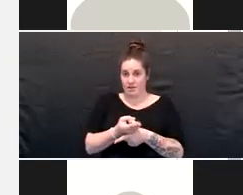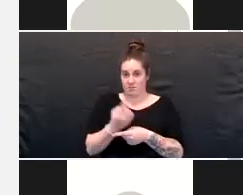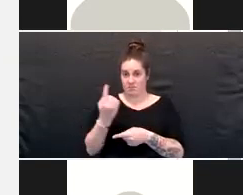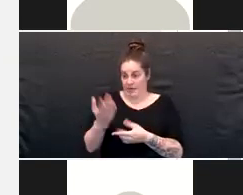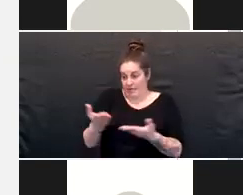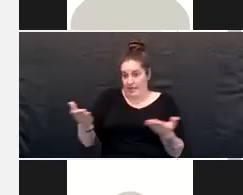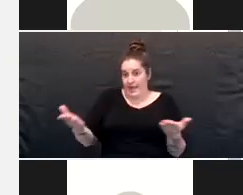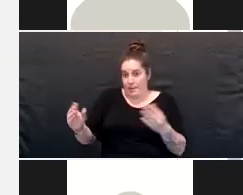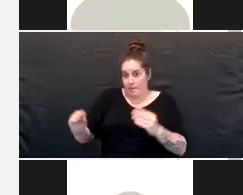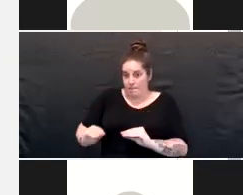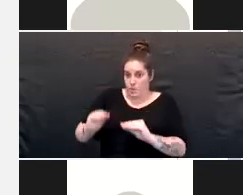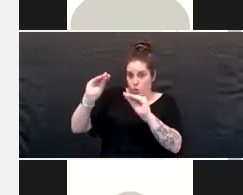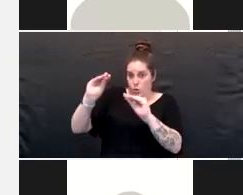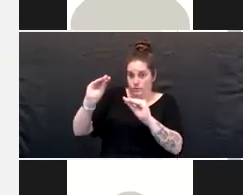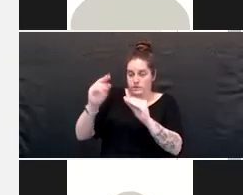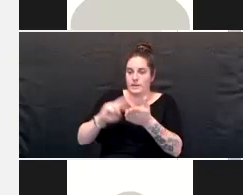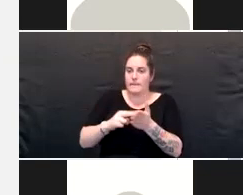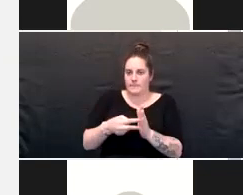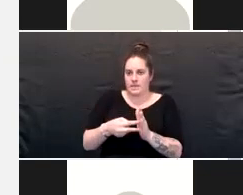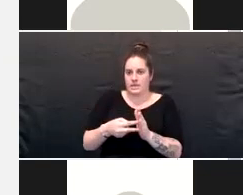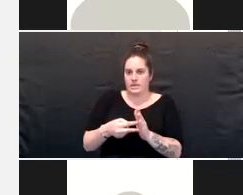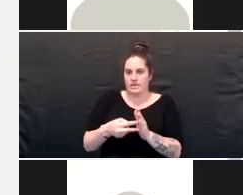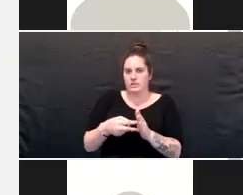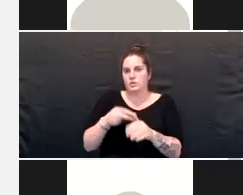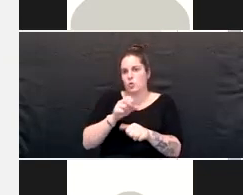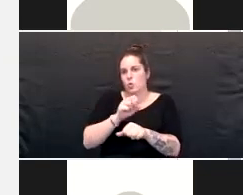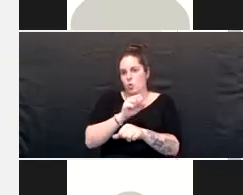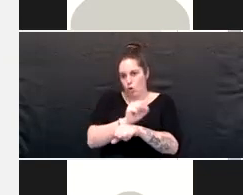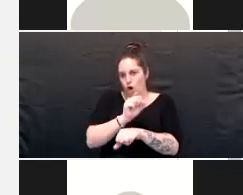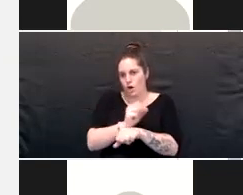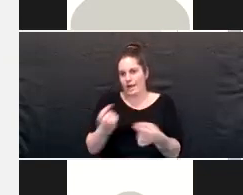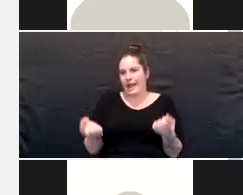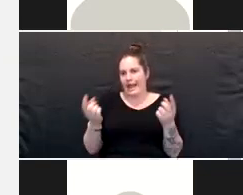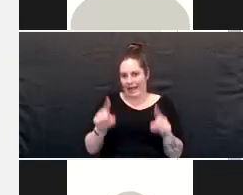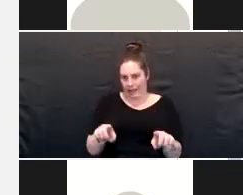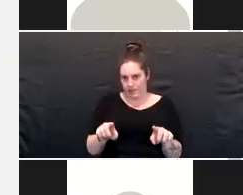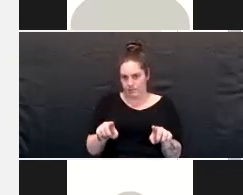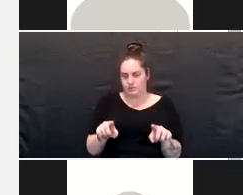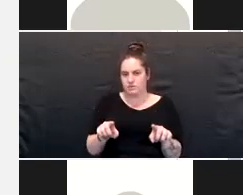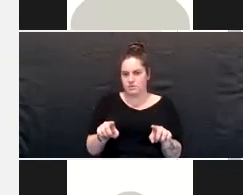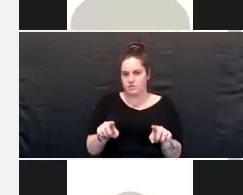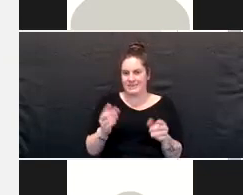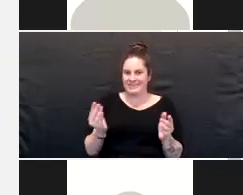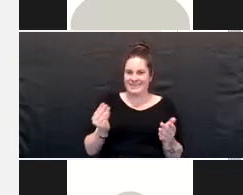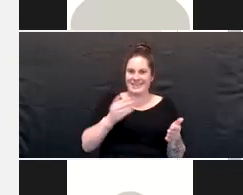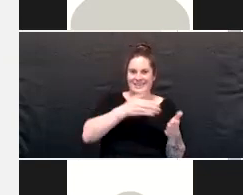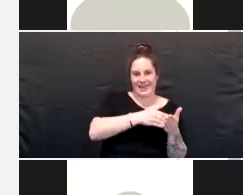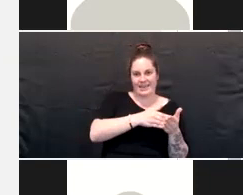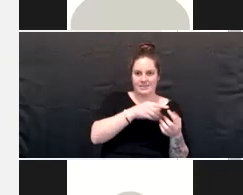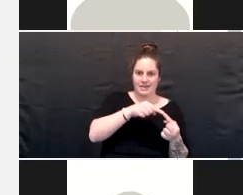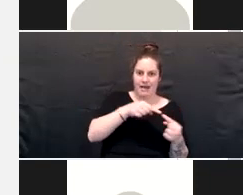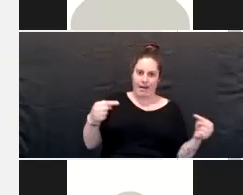moves, so work is done. In this case, the work that's being done is against gravity, so the